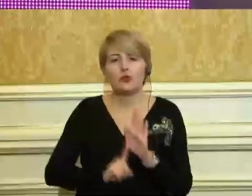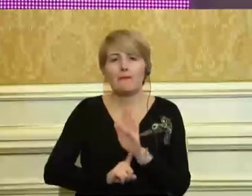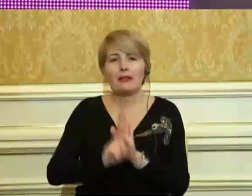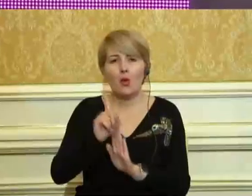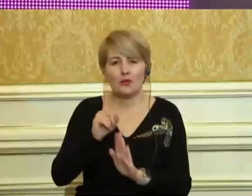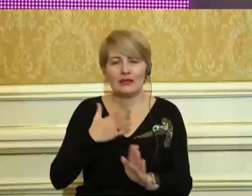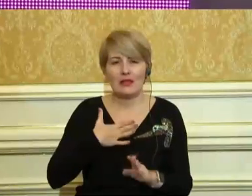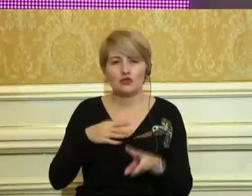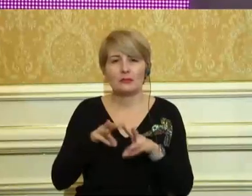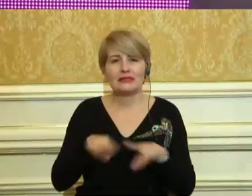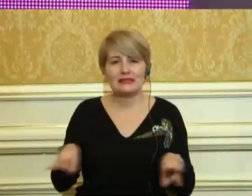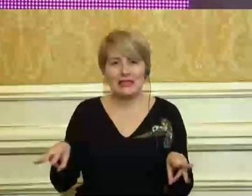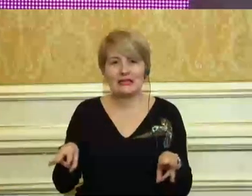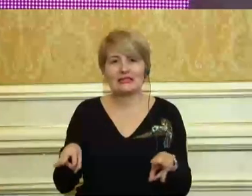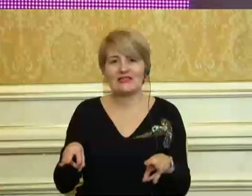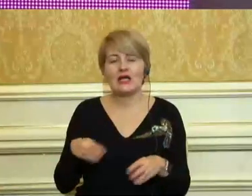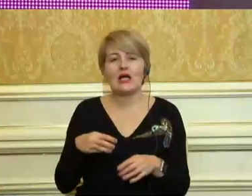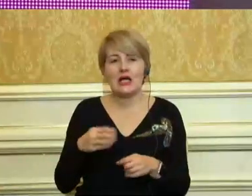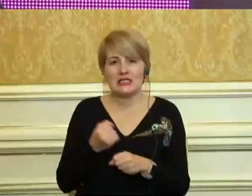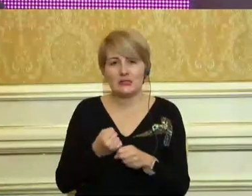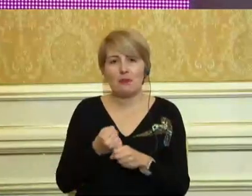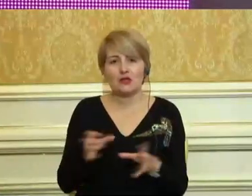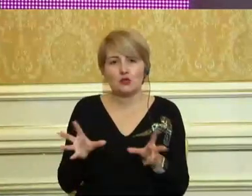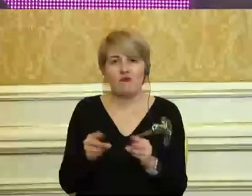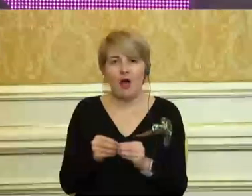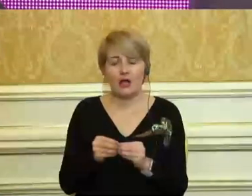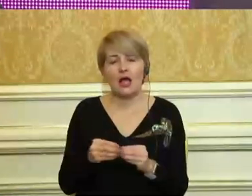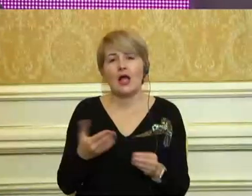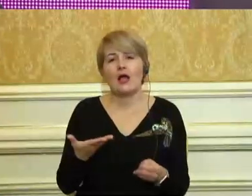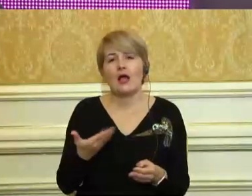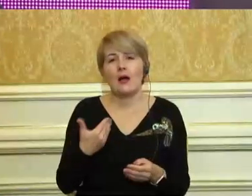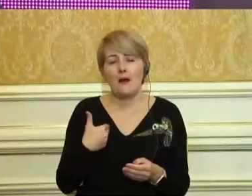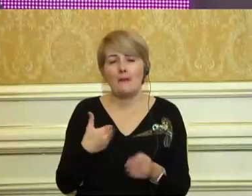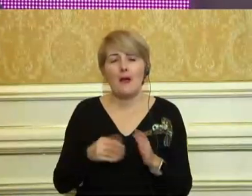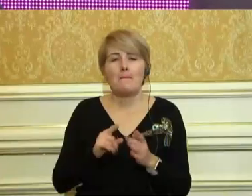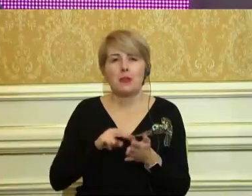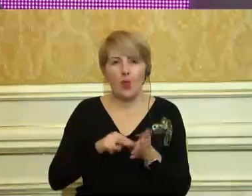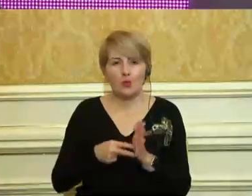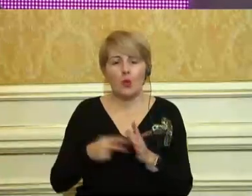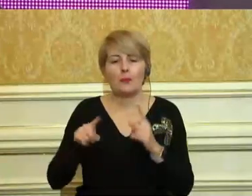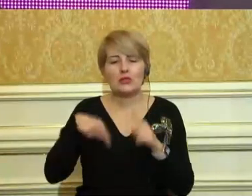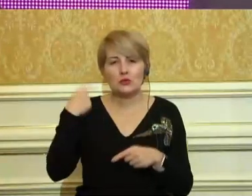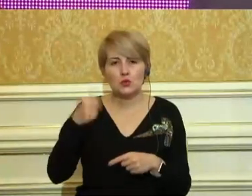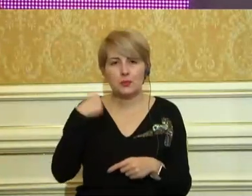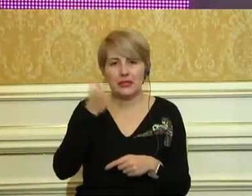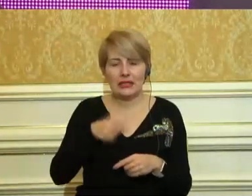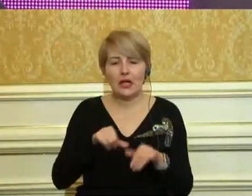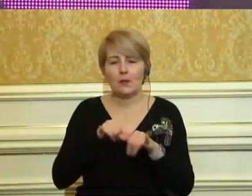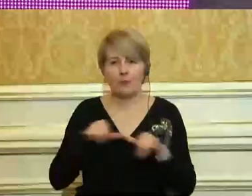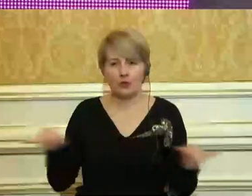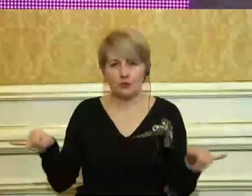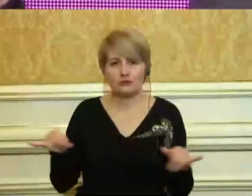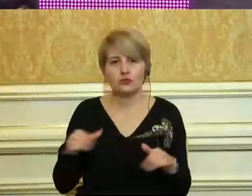the criteria and all that pilots, ministers, they are working quite actively. And we are planning to expand these ideas to